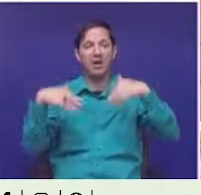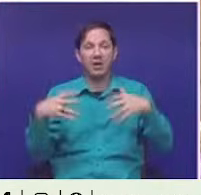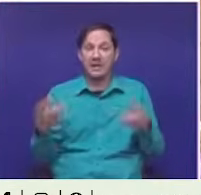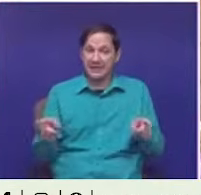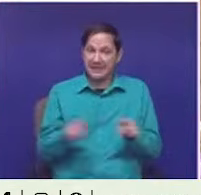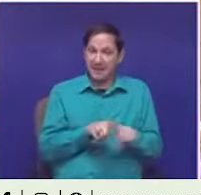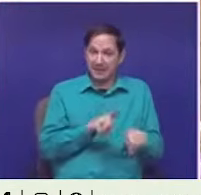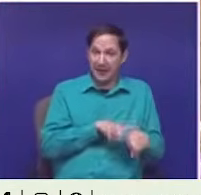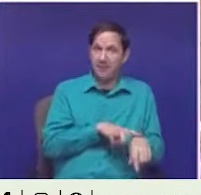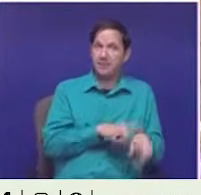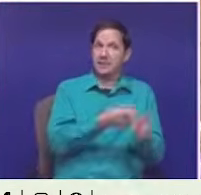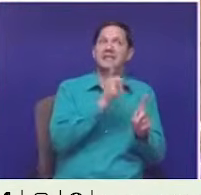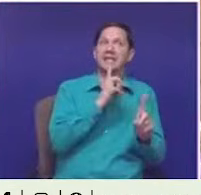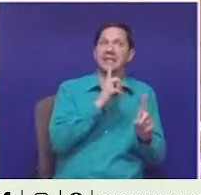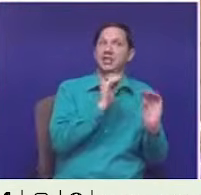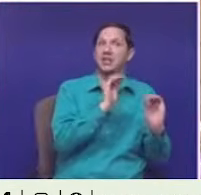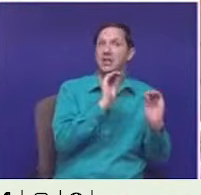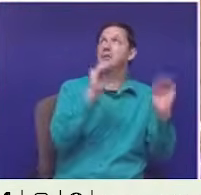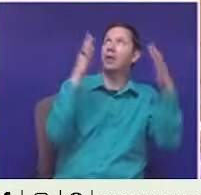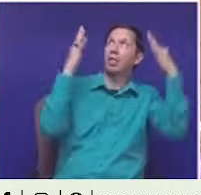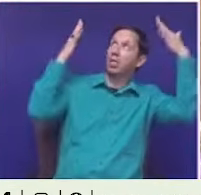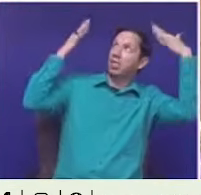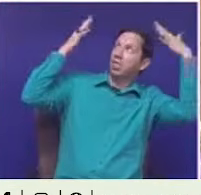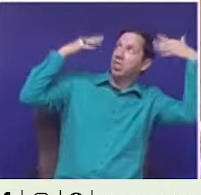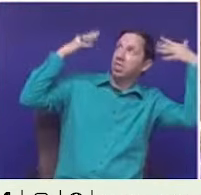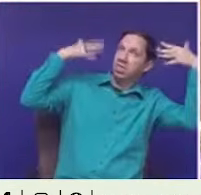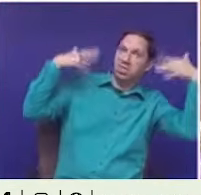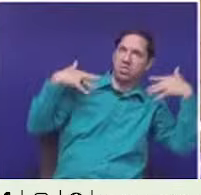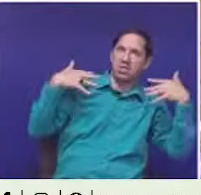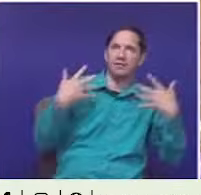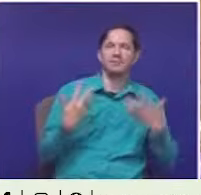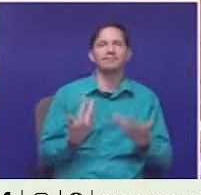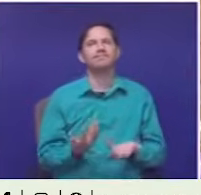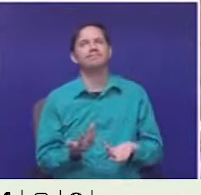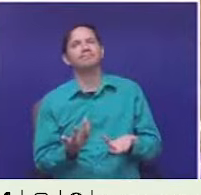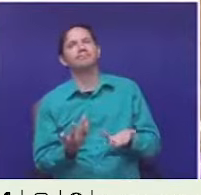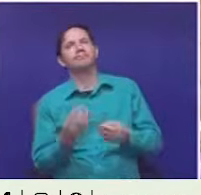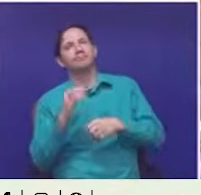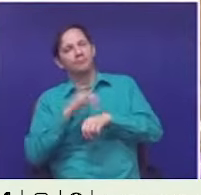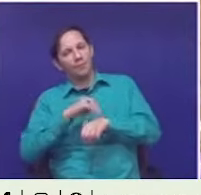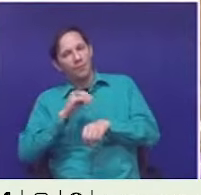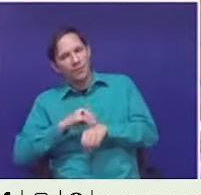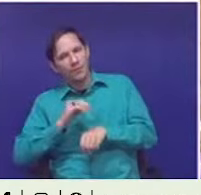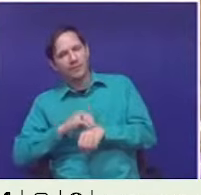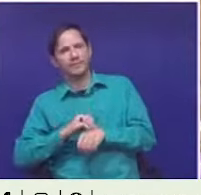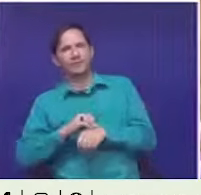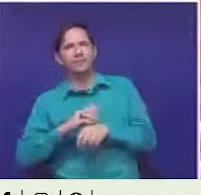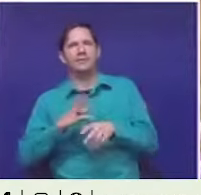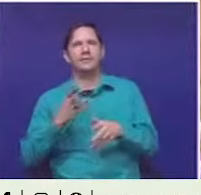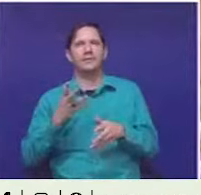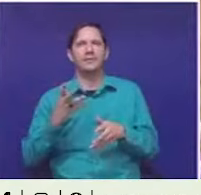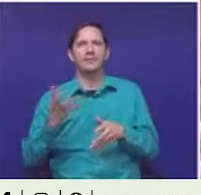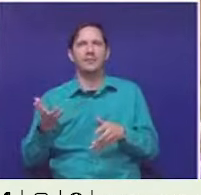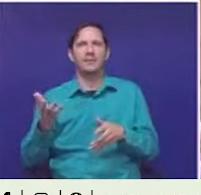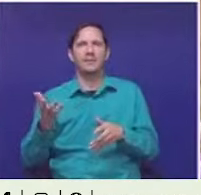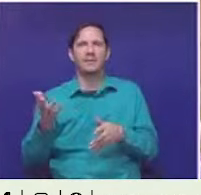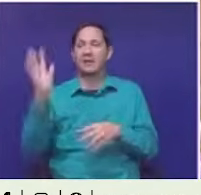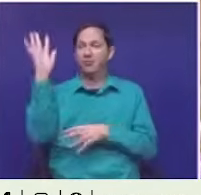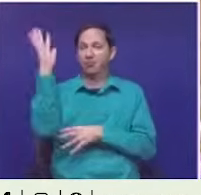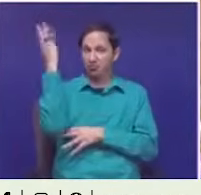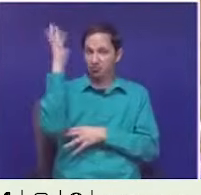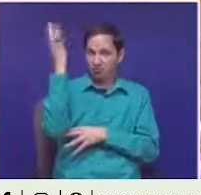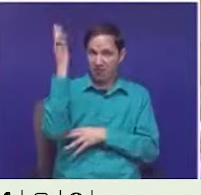people squeezed into a single classroom, and learning taking place on veranda or under a